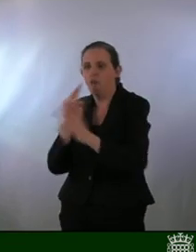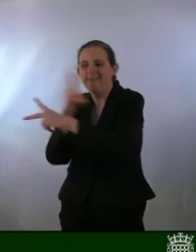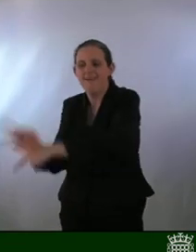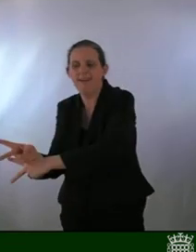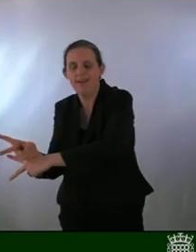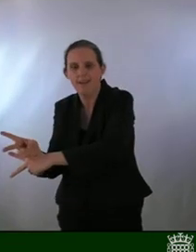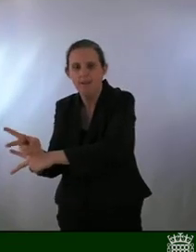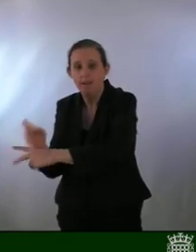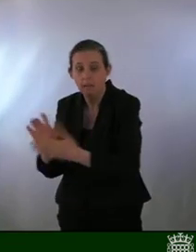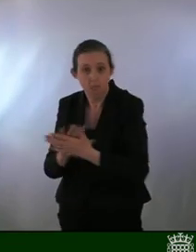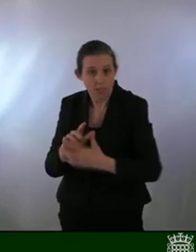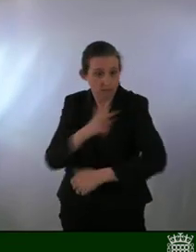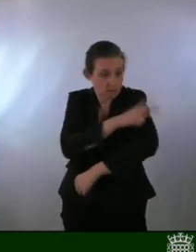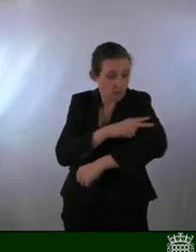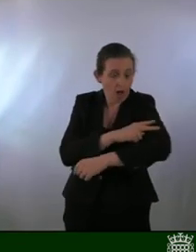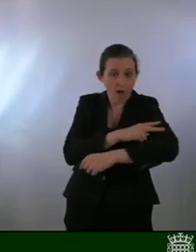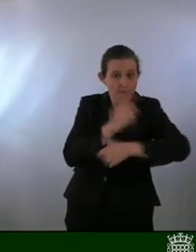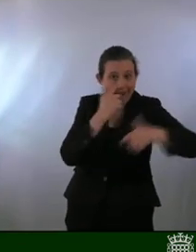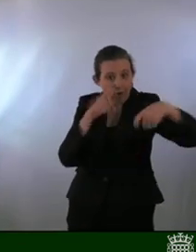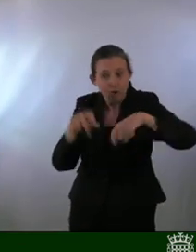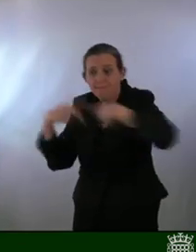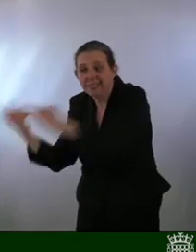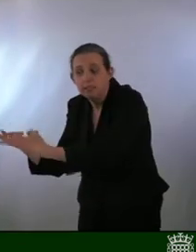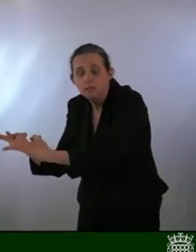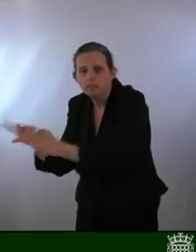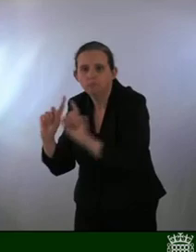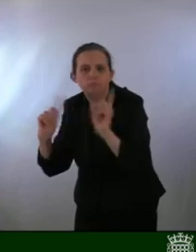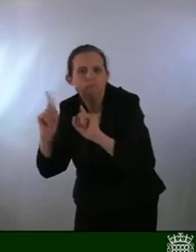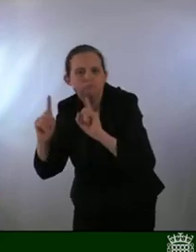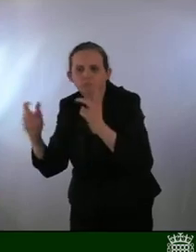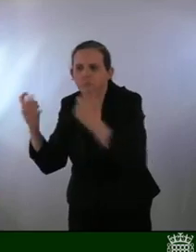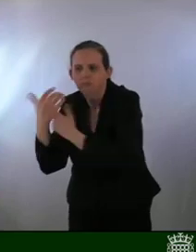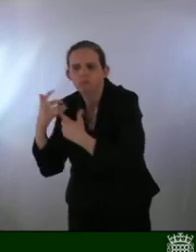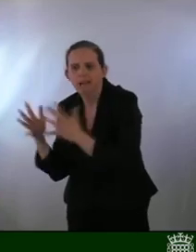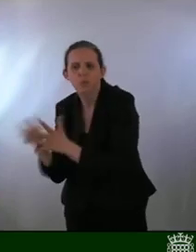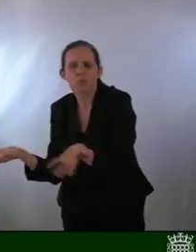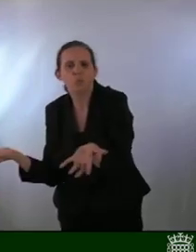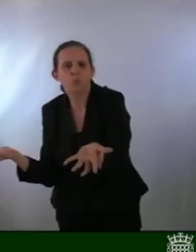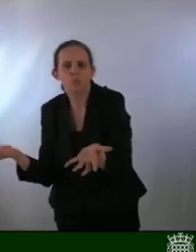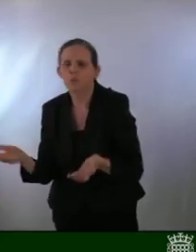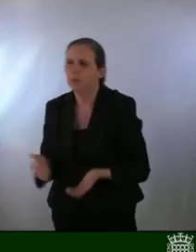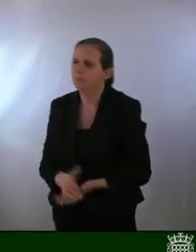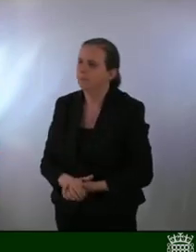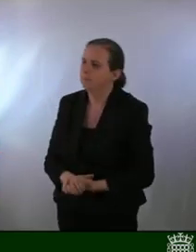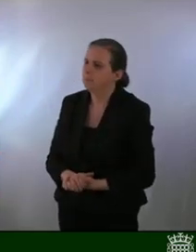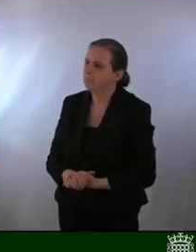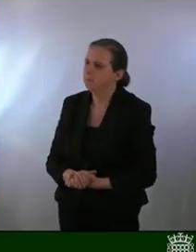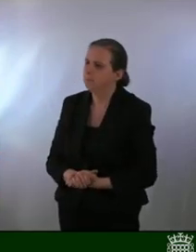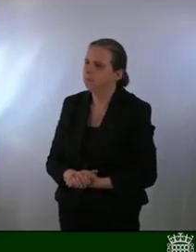they should still be continuing to be visited, or what else he would do to put in place to protect those individuals? Yes, of